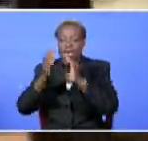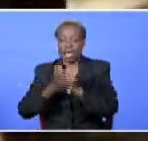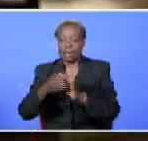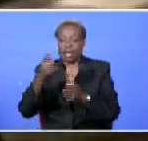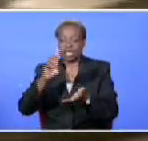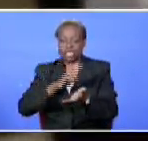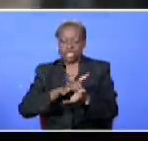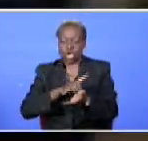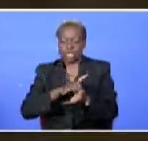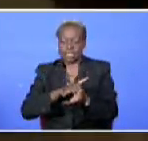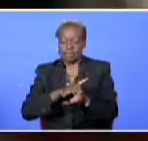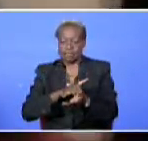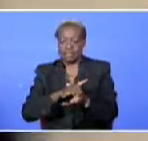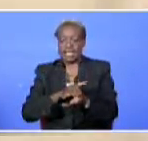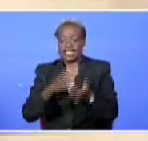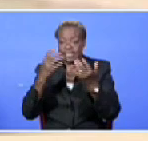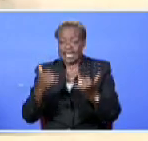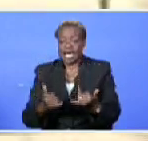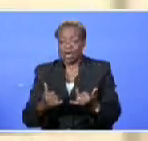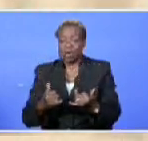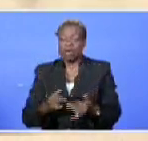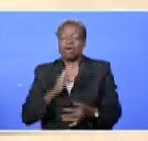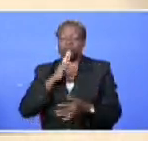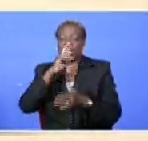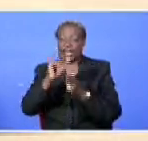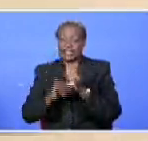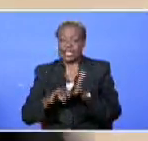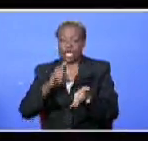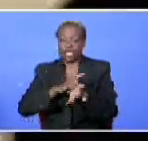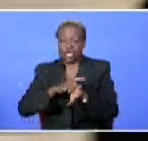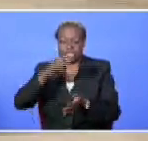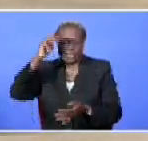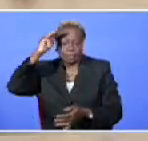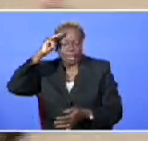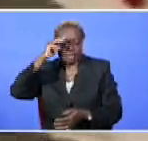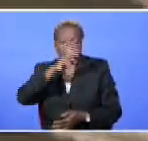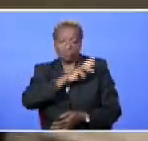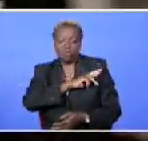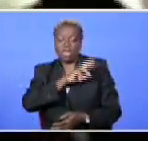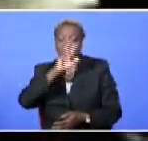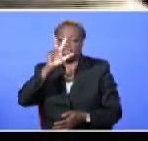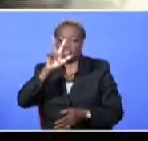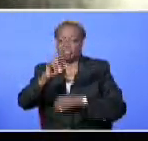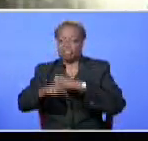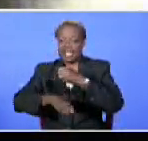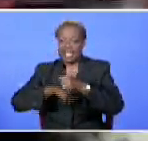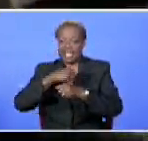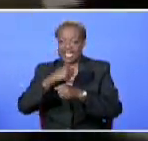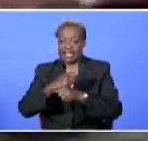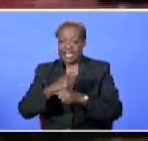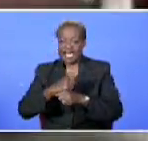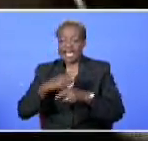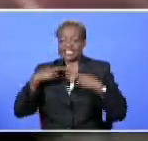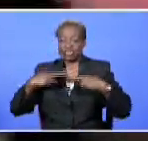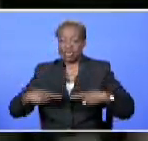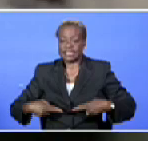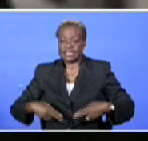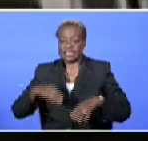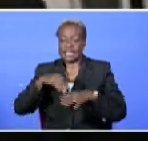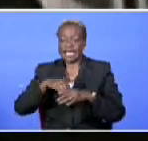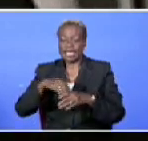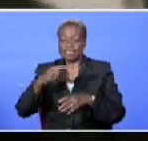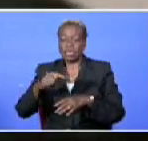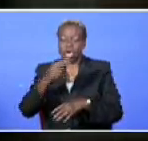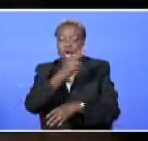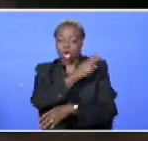something that is currently now a reality. Dr. Myron Roll, who is now in his third year as a neurosurgery resident at the Massachusetts General Hospital, is